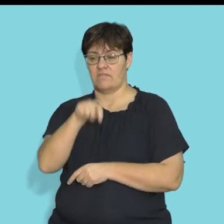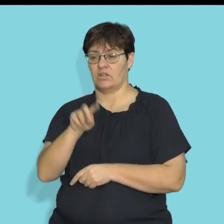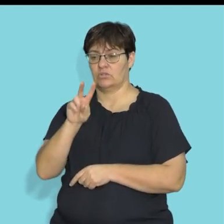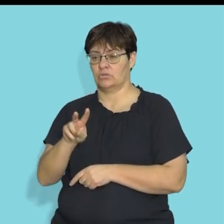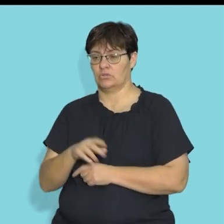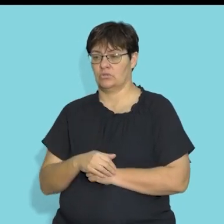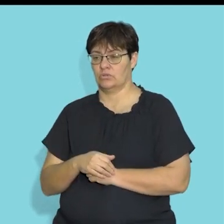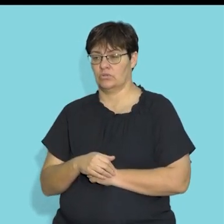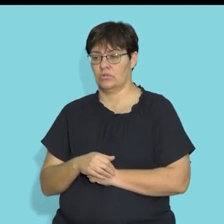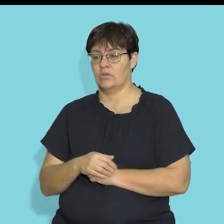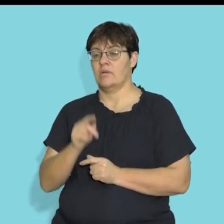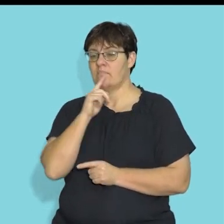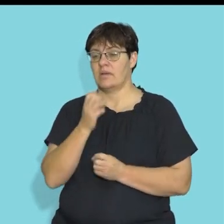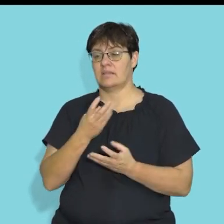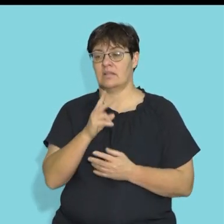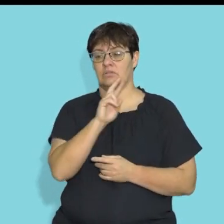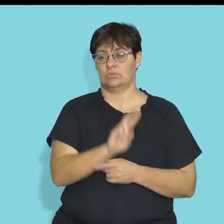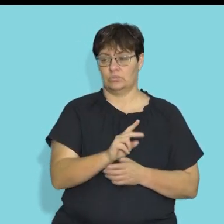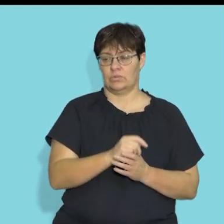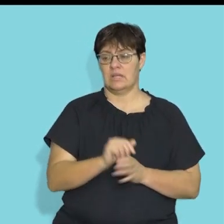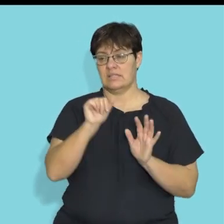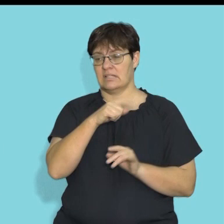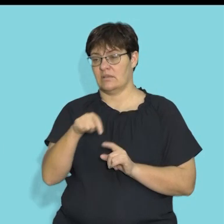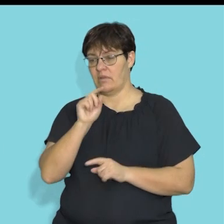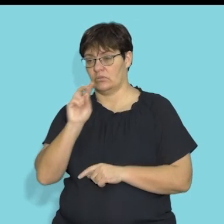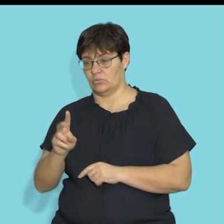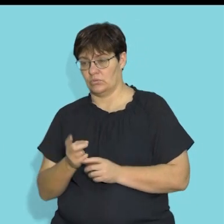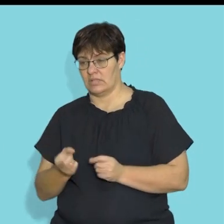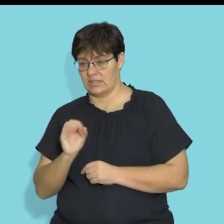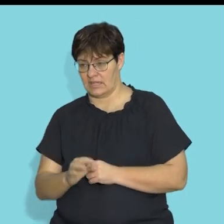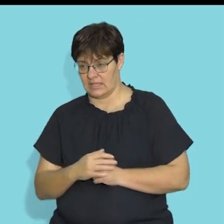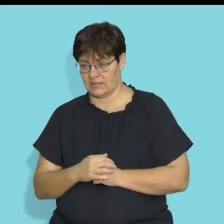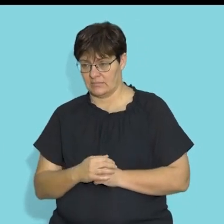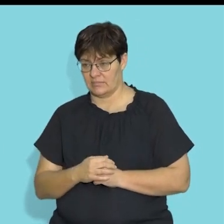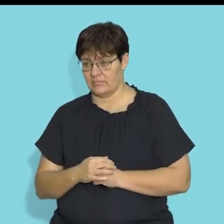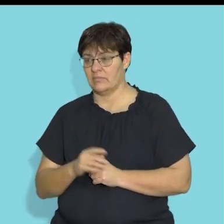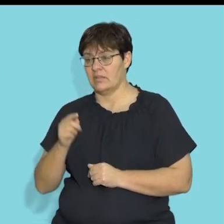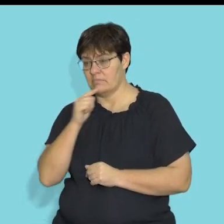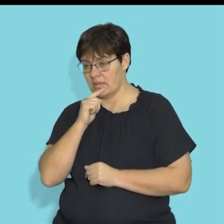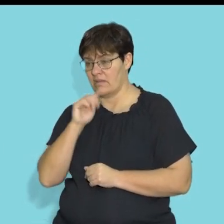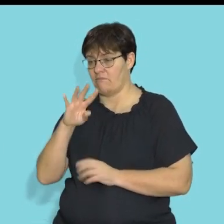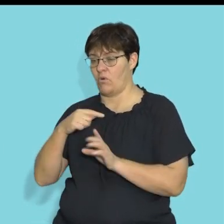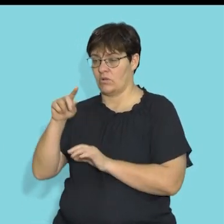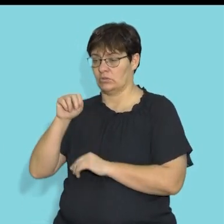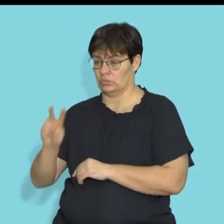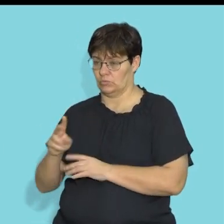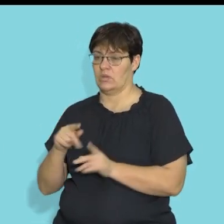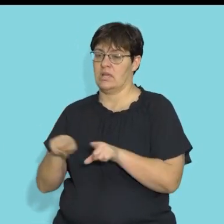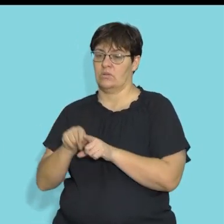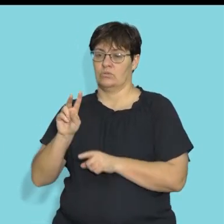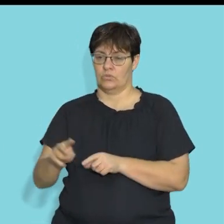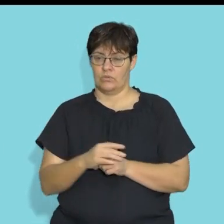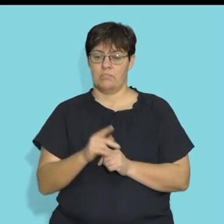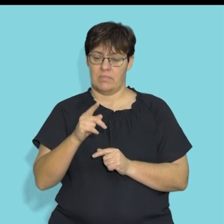by 2, which is my volume, 6 divided by 2, and this is then my concentration